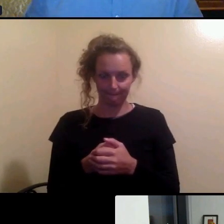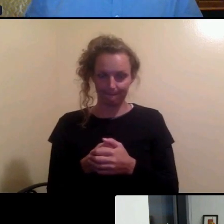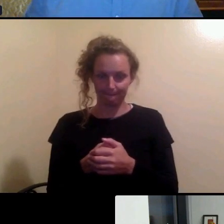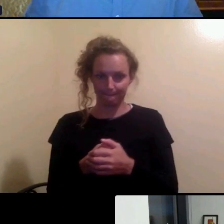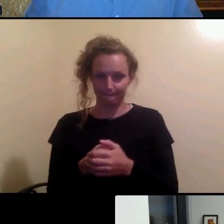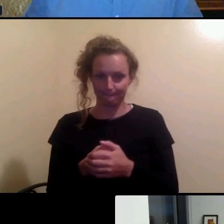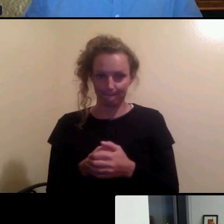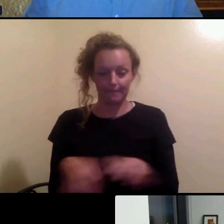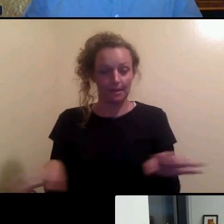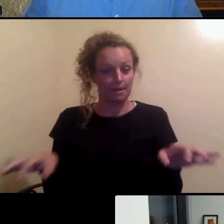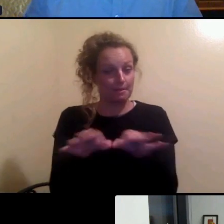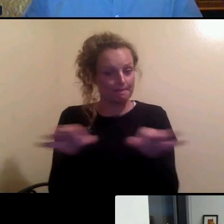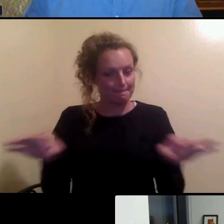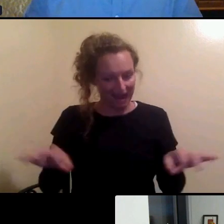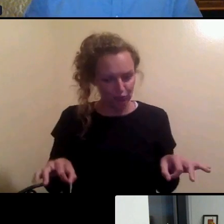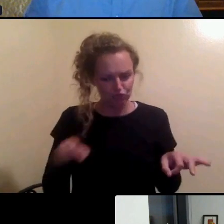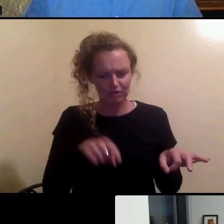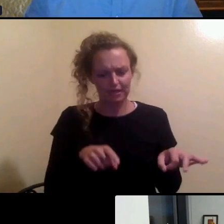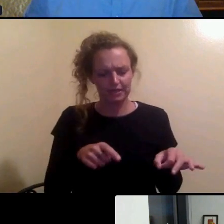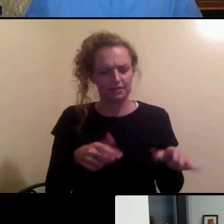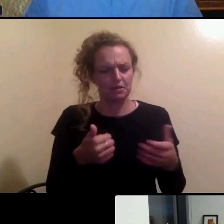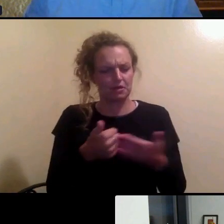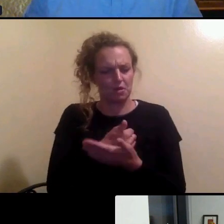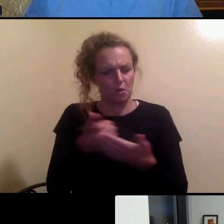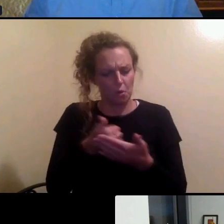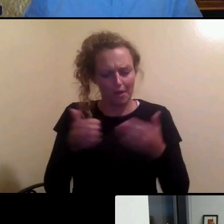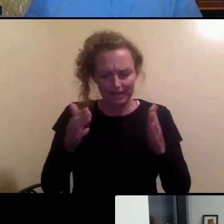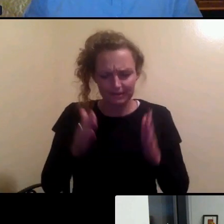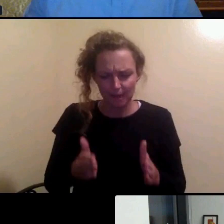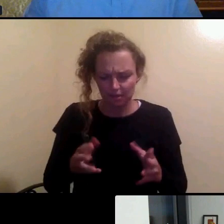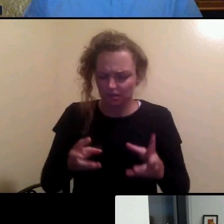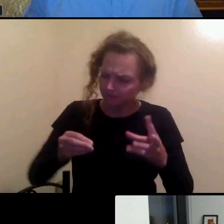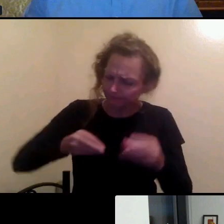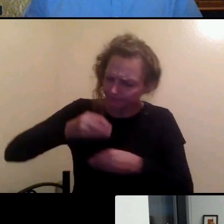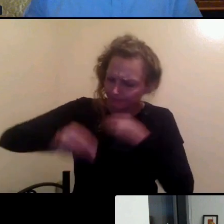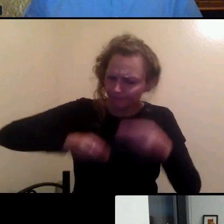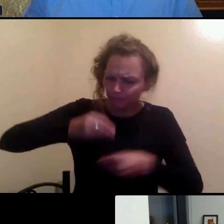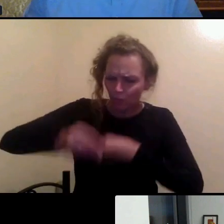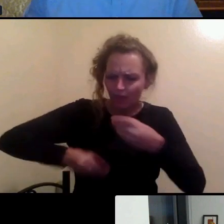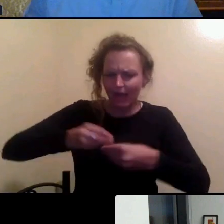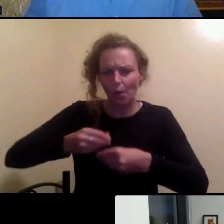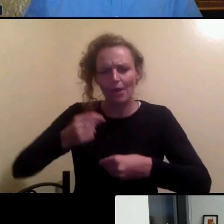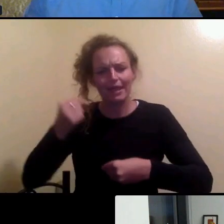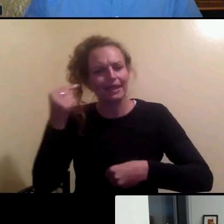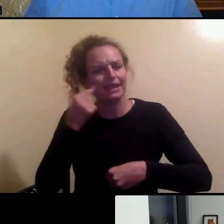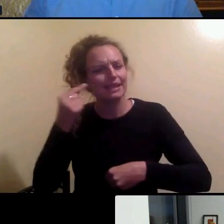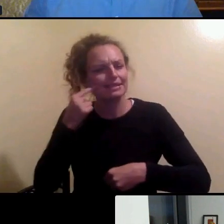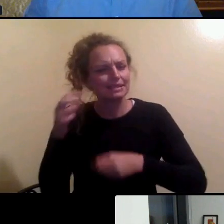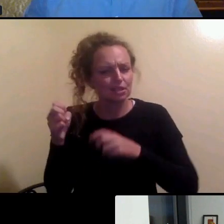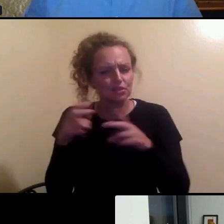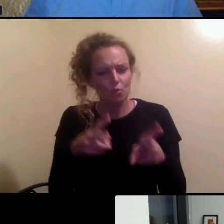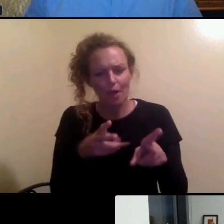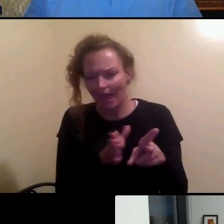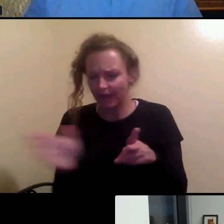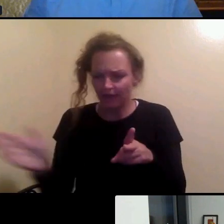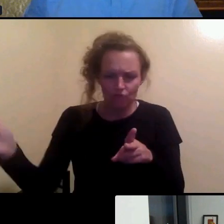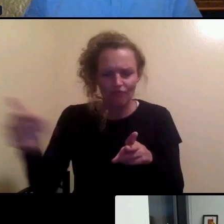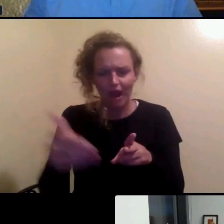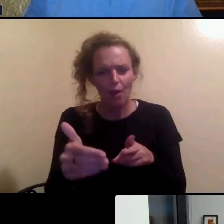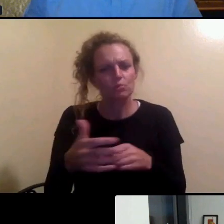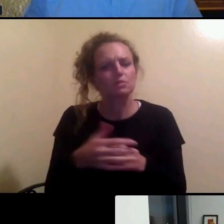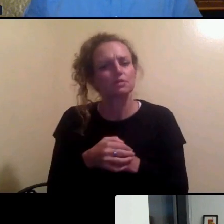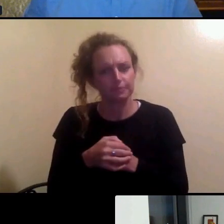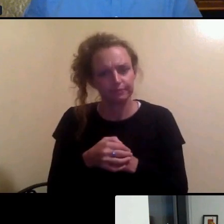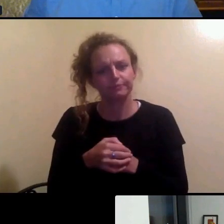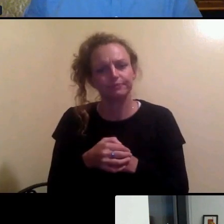find easier ways of functioning. And I think this ends up helping all of